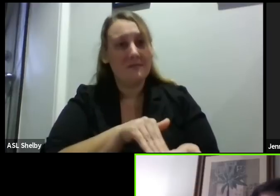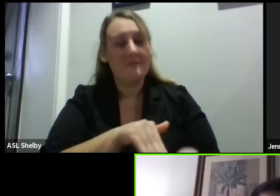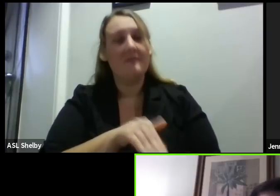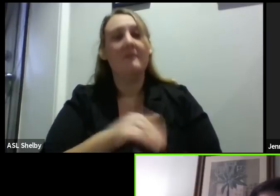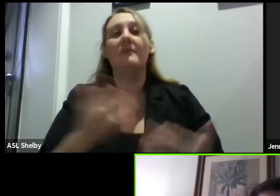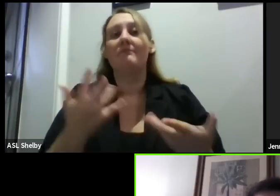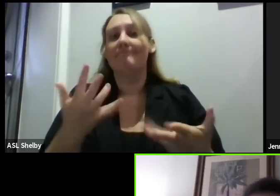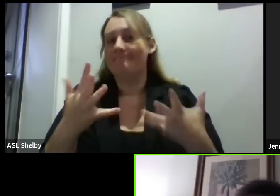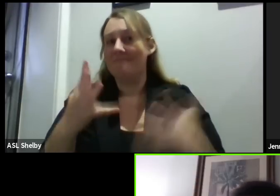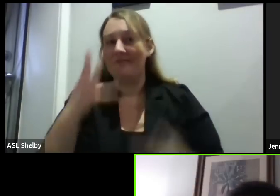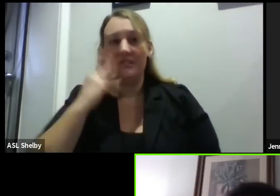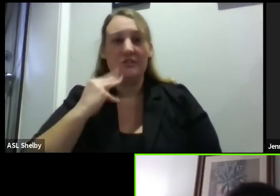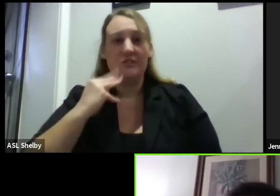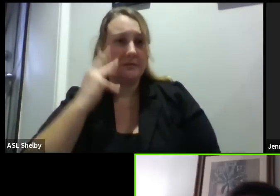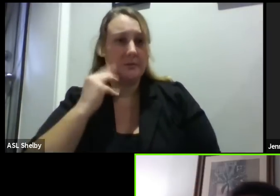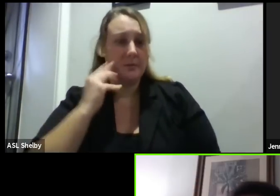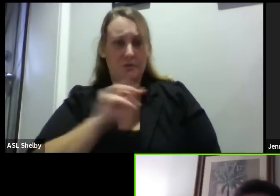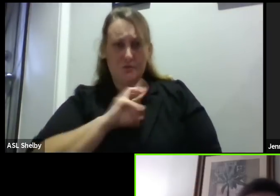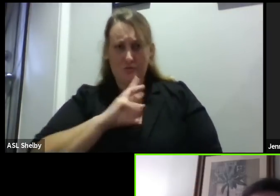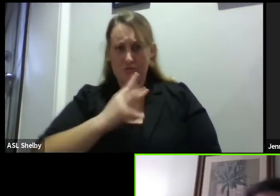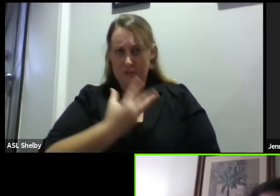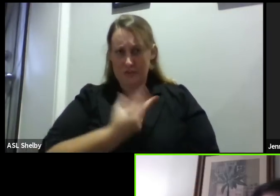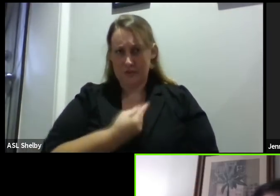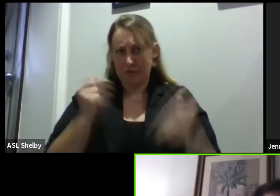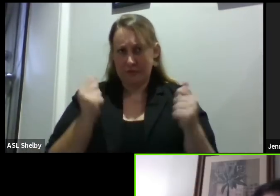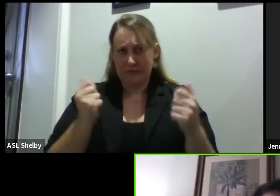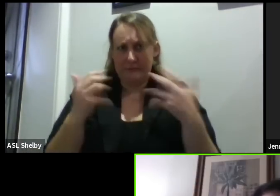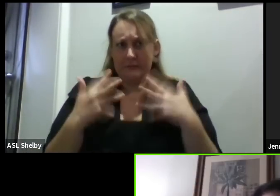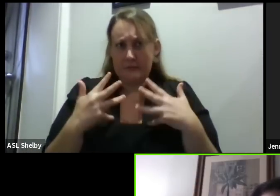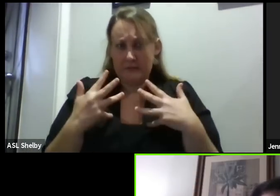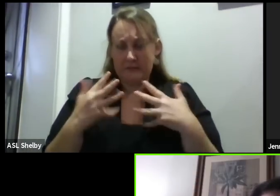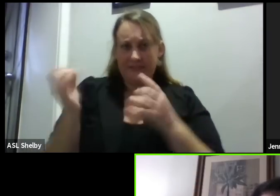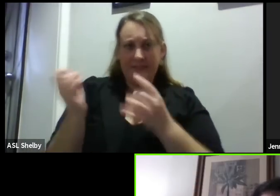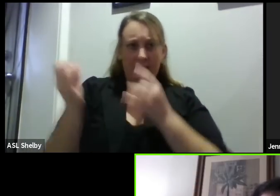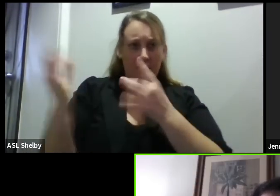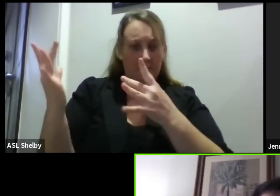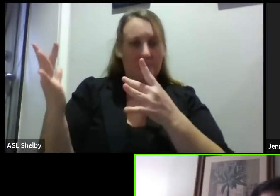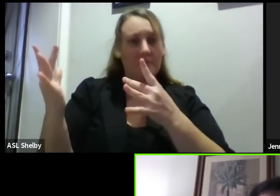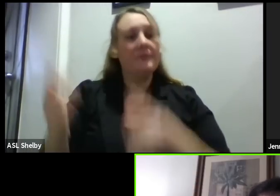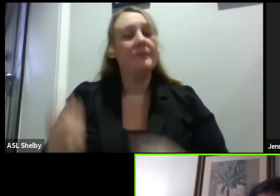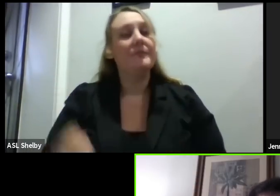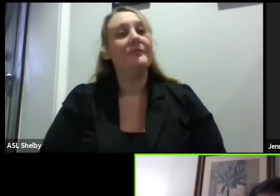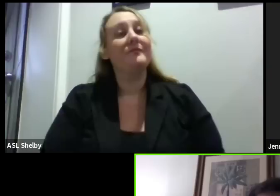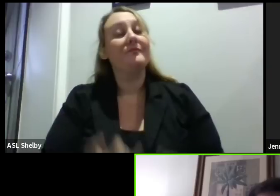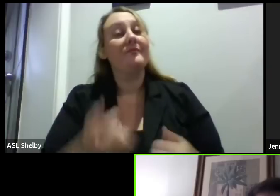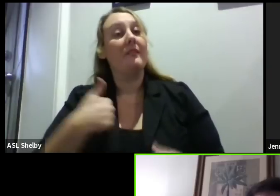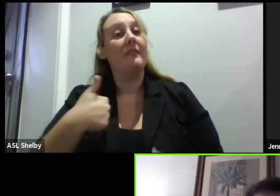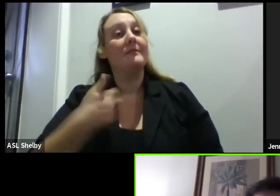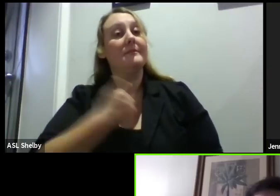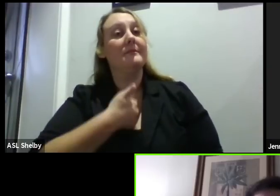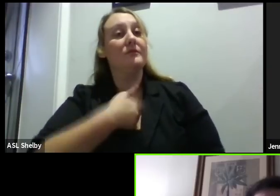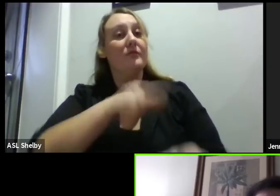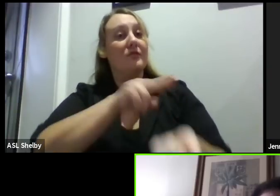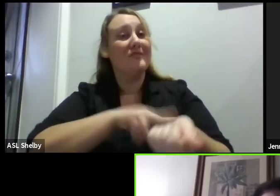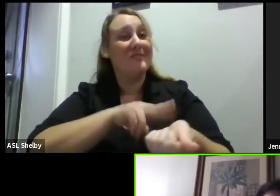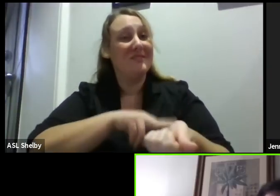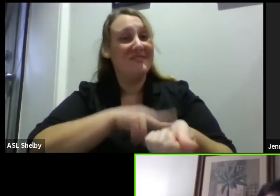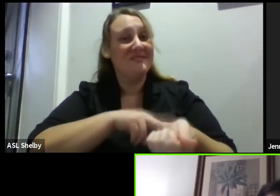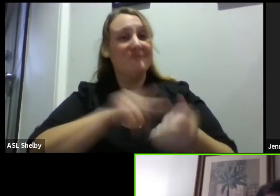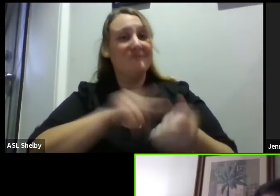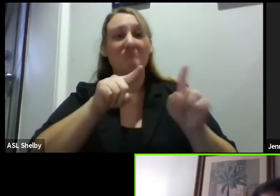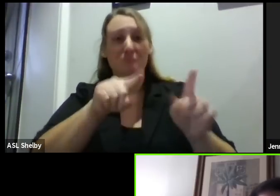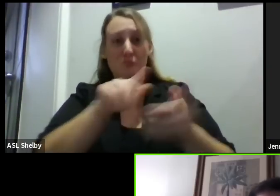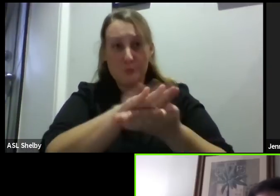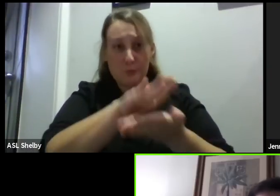victim of transgender phobia. I'm actually a nurse by trade. I went to school for nursing, and actually, after